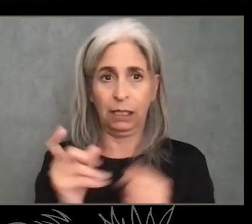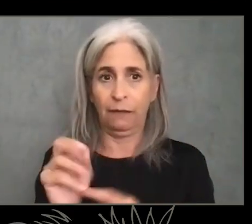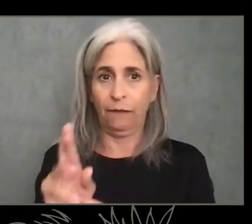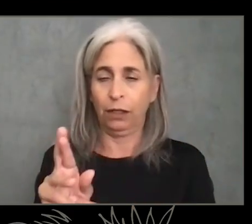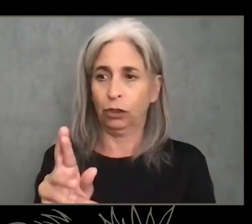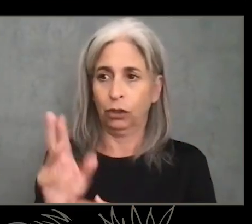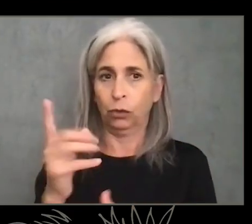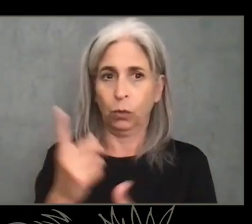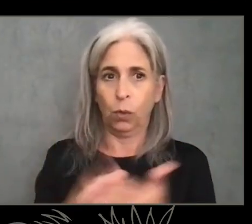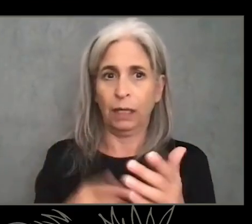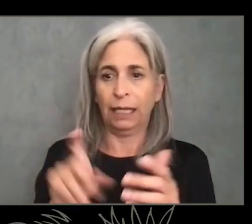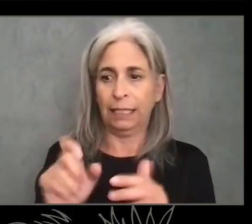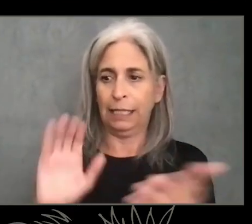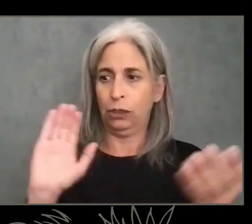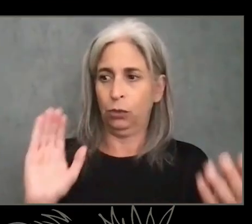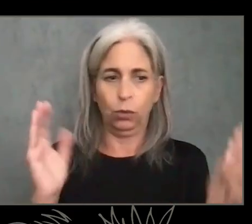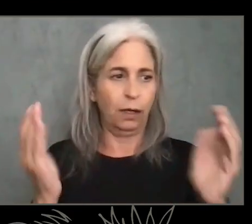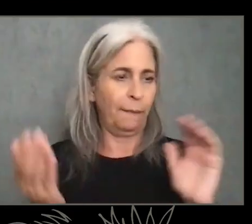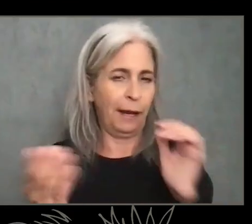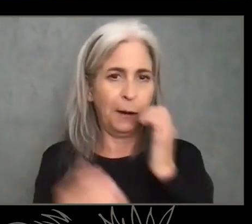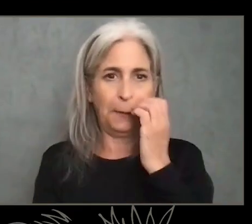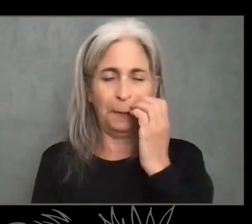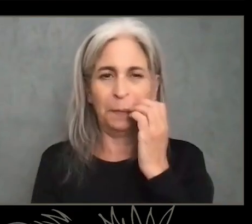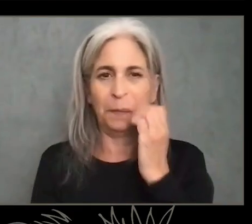is what I need to compare.